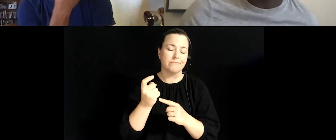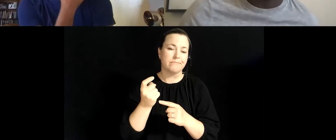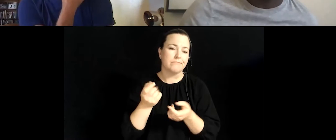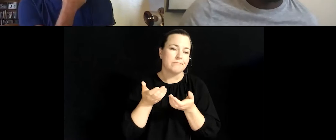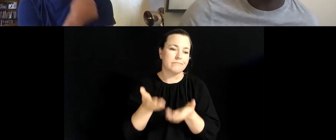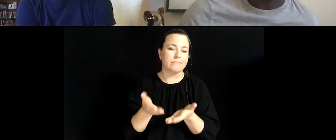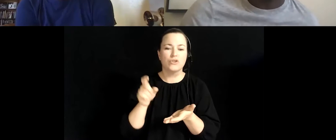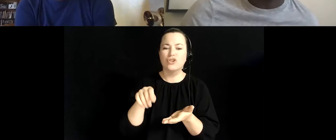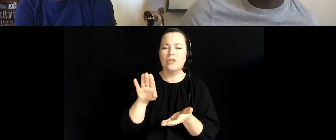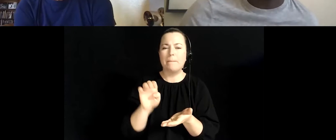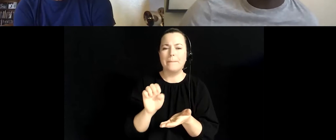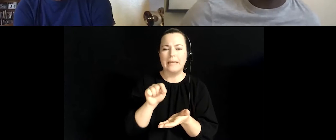personal biographical story, you know, that